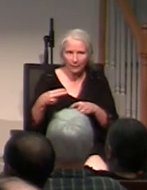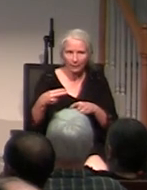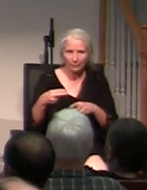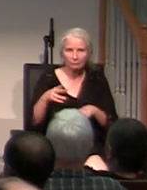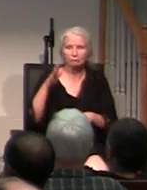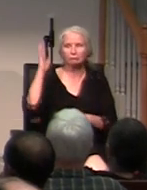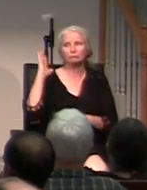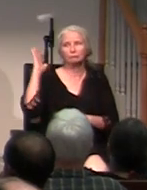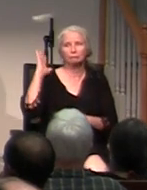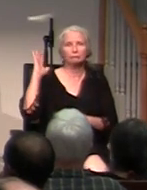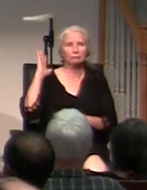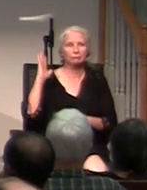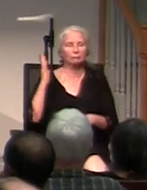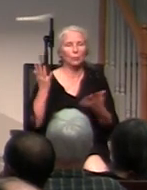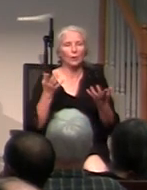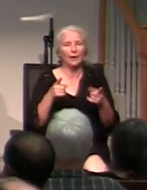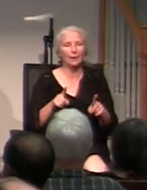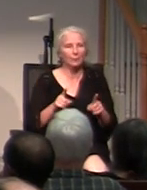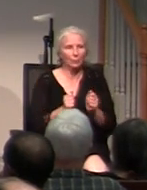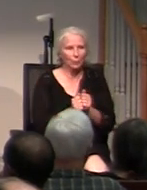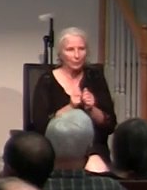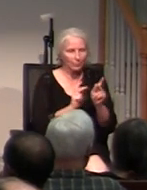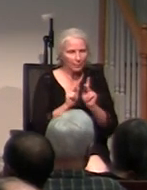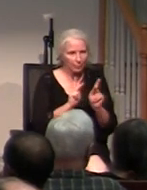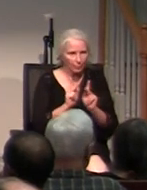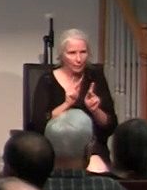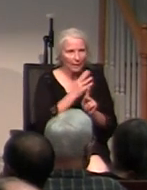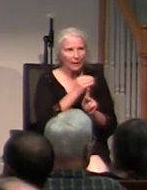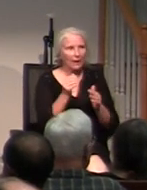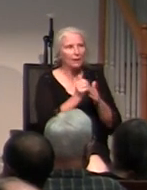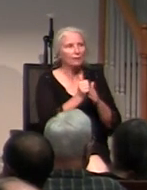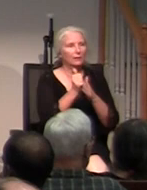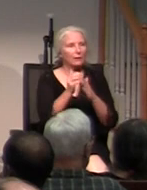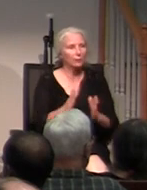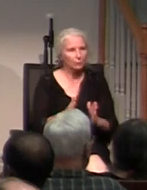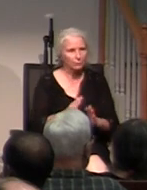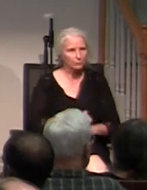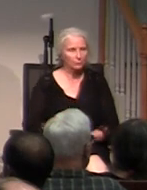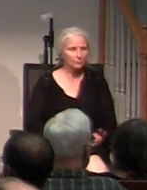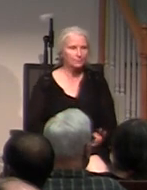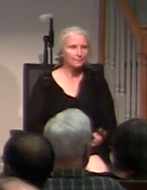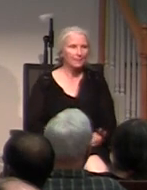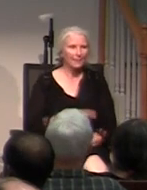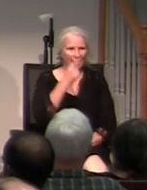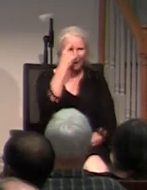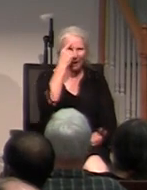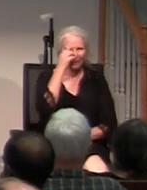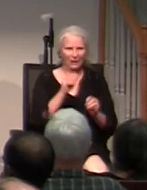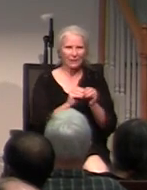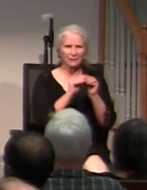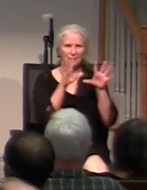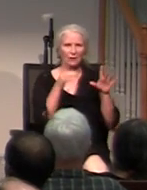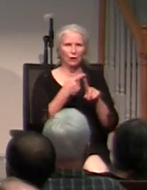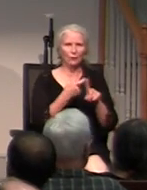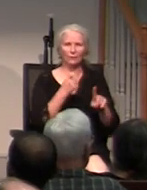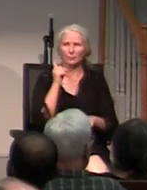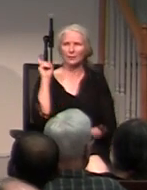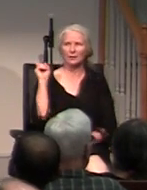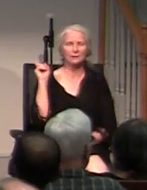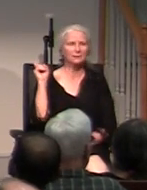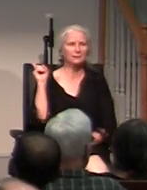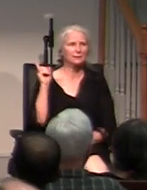spin, if you will, of what was going on. But I think it's clear from what we've seen what